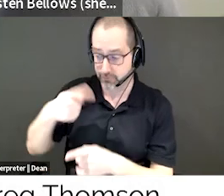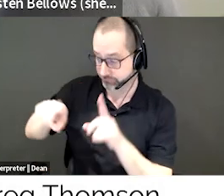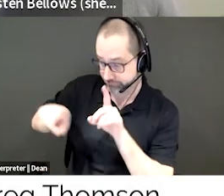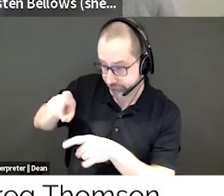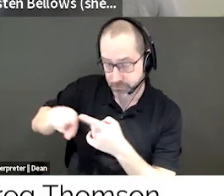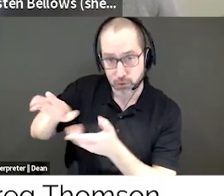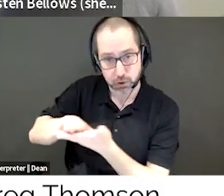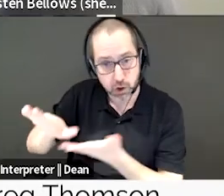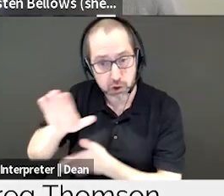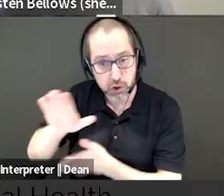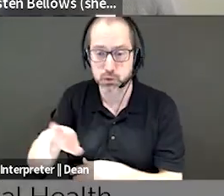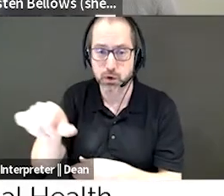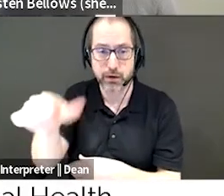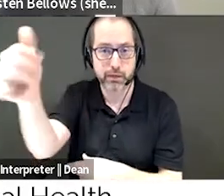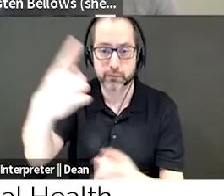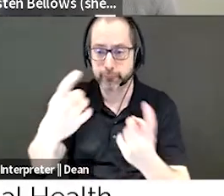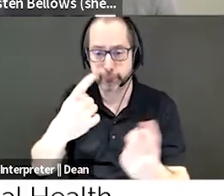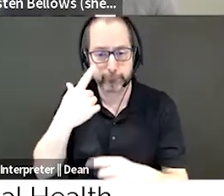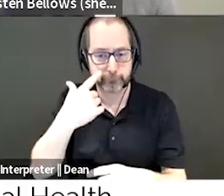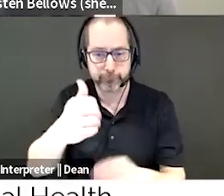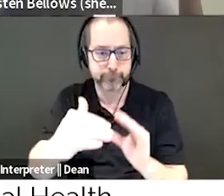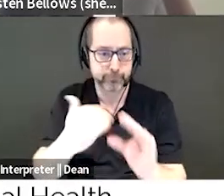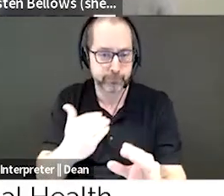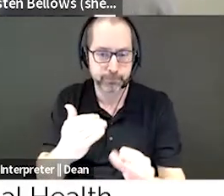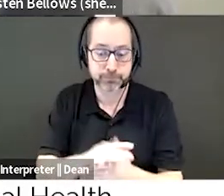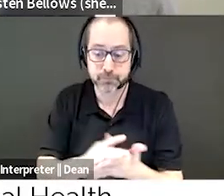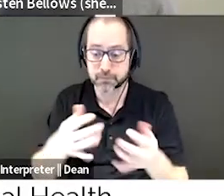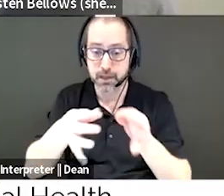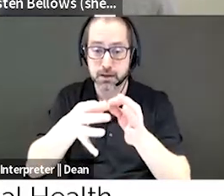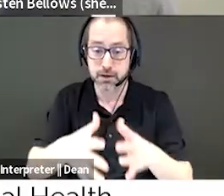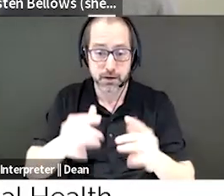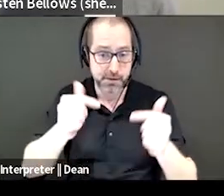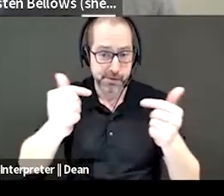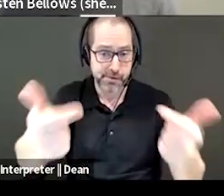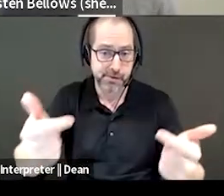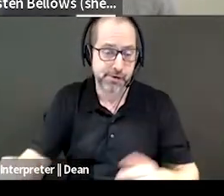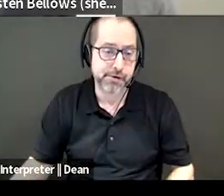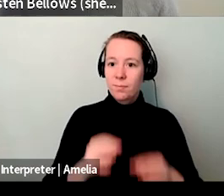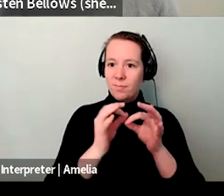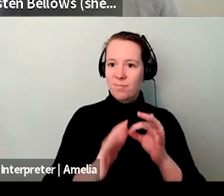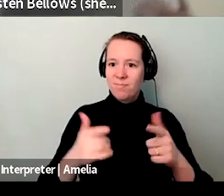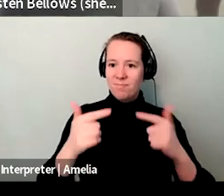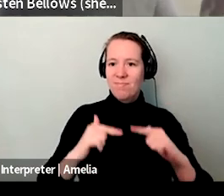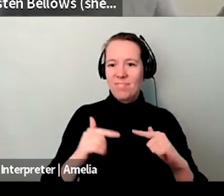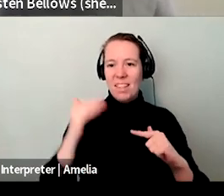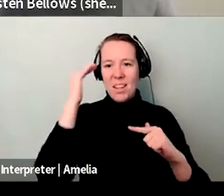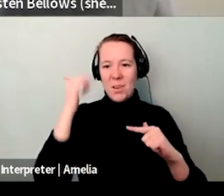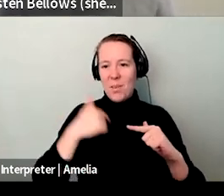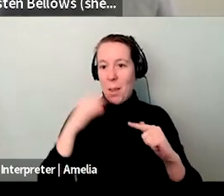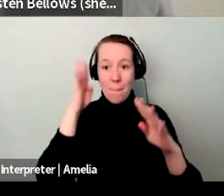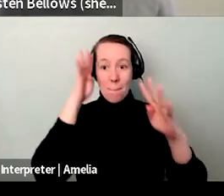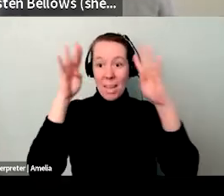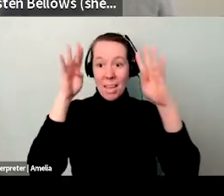And here's my sources. So, you know, I just didn't like make it up out of nowhere. All right, and that is it for